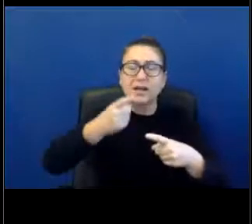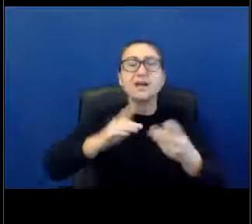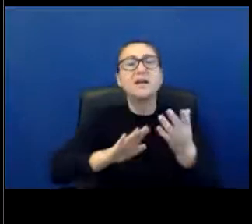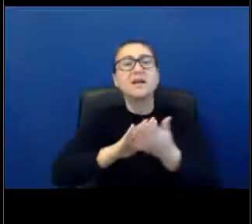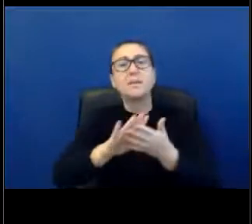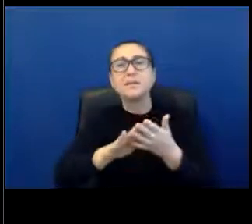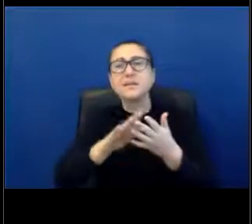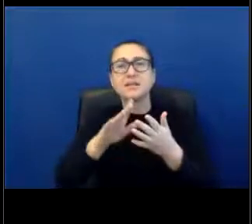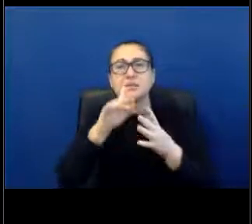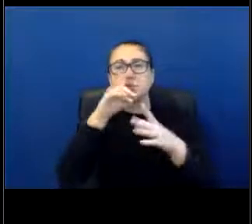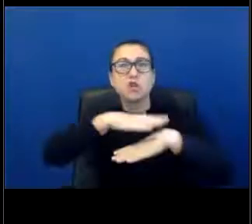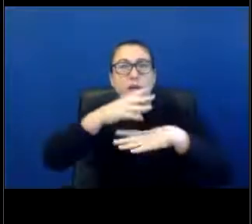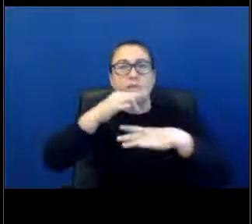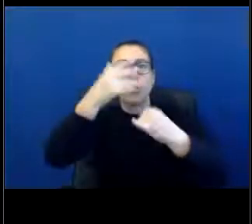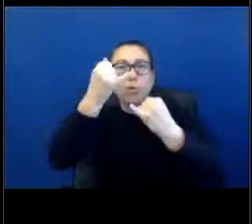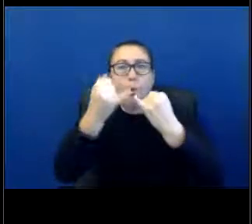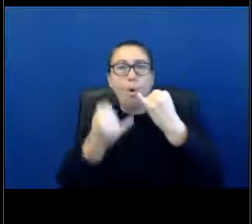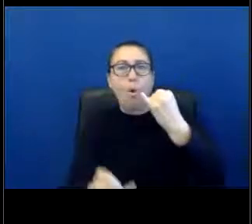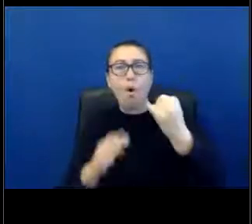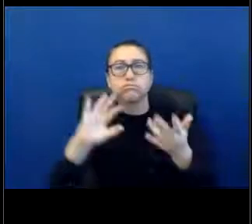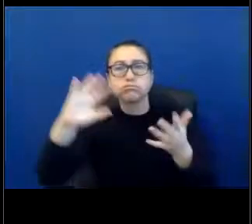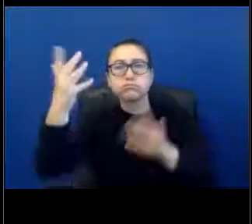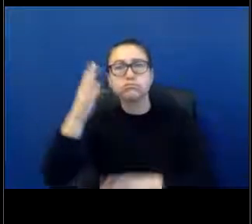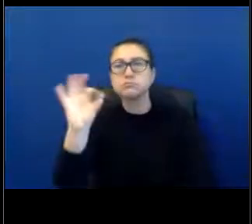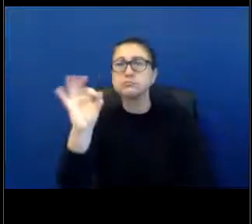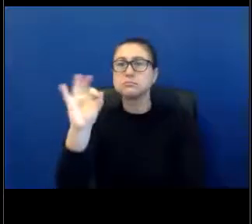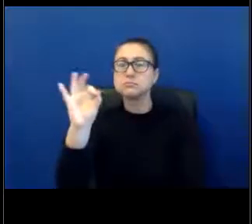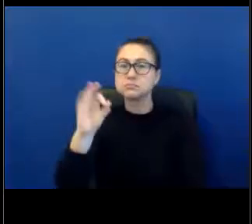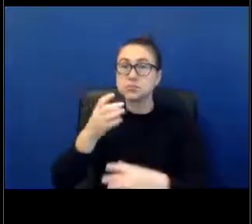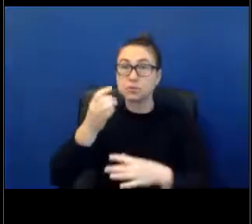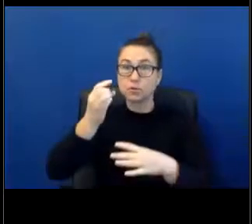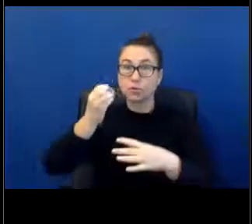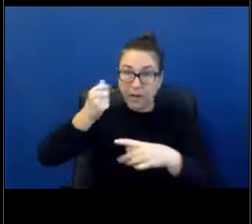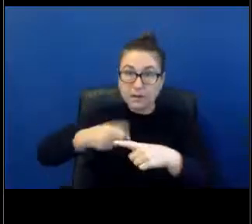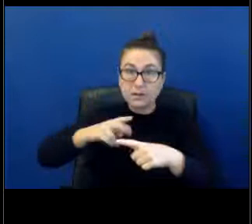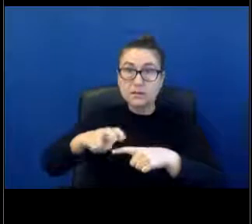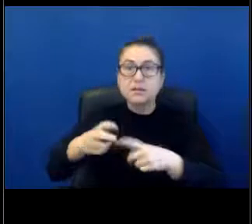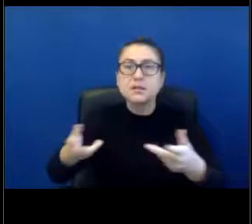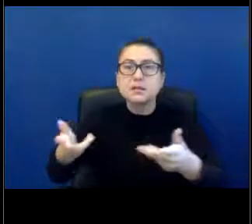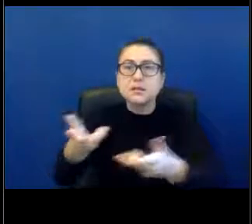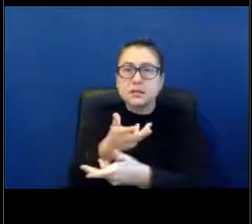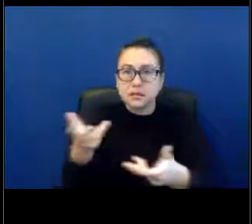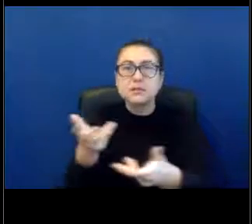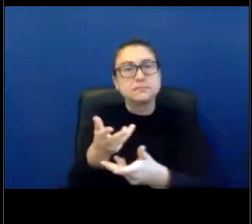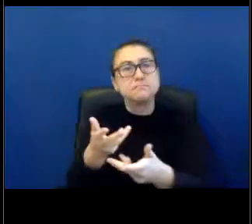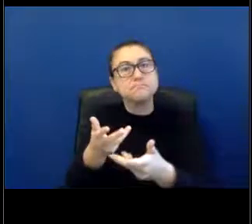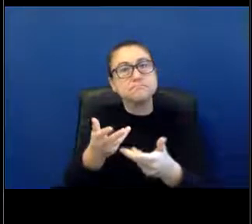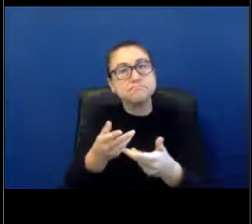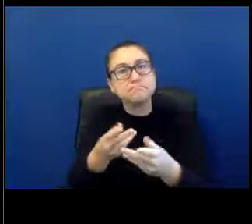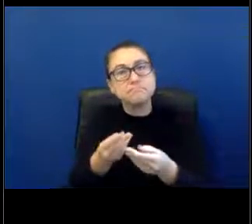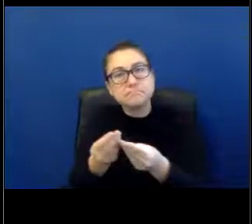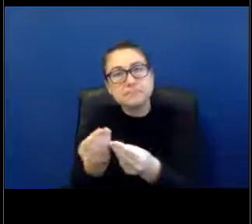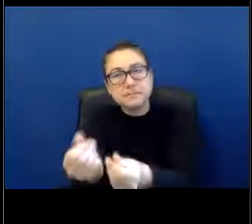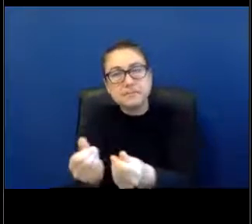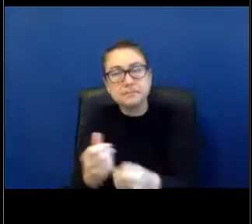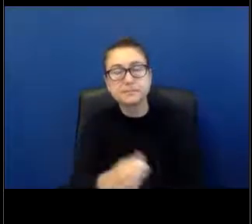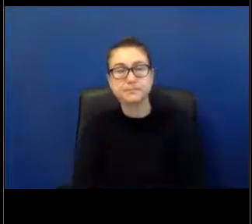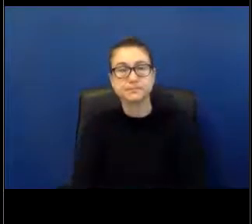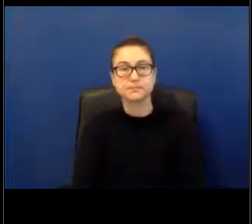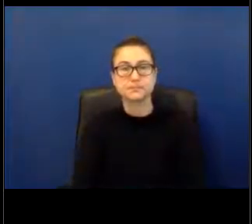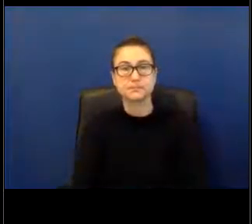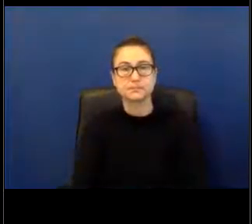those people. That's great. Thanks, Lynn. So we're now going to move forward on